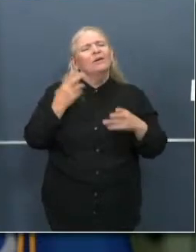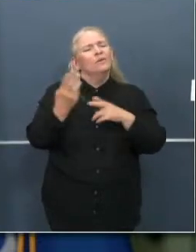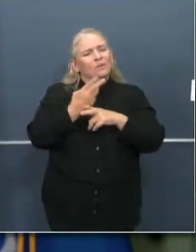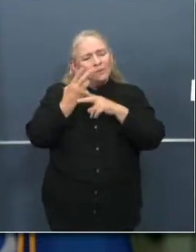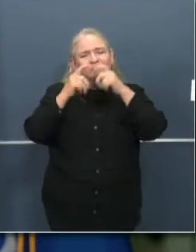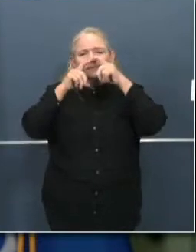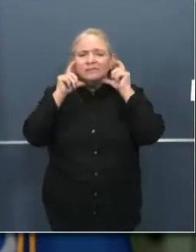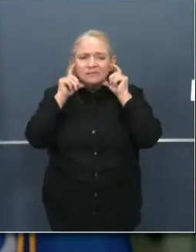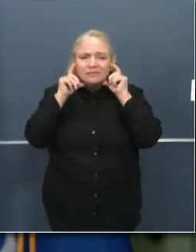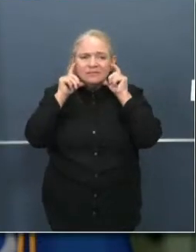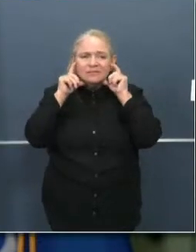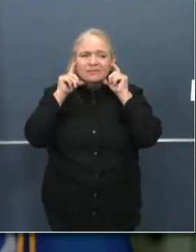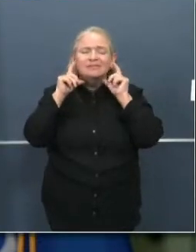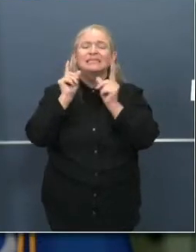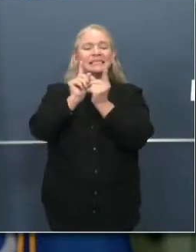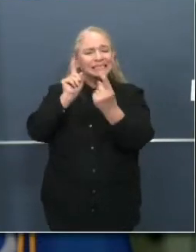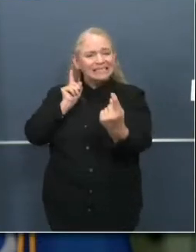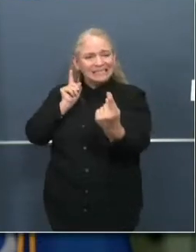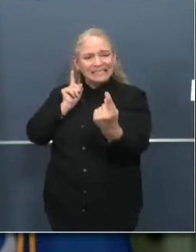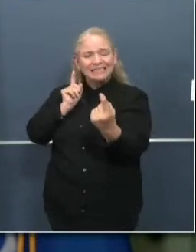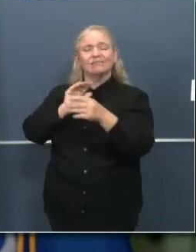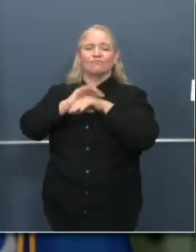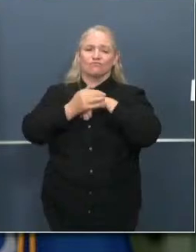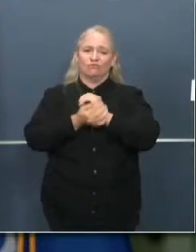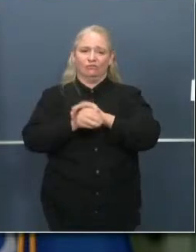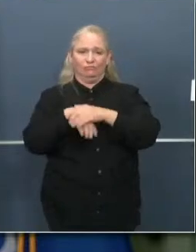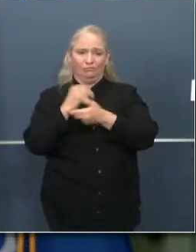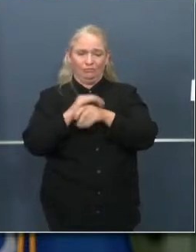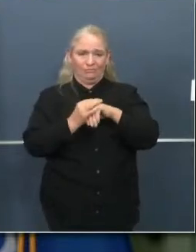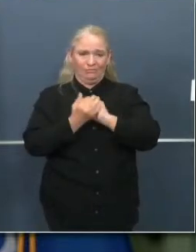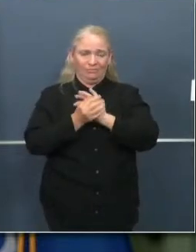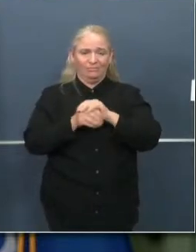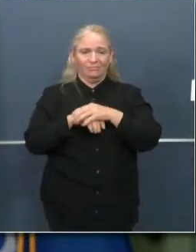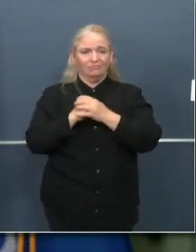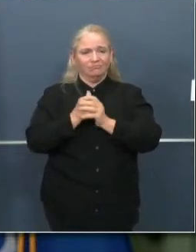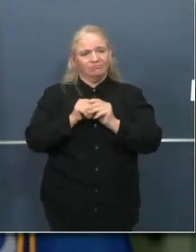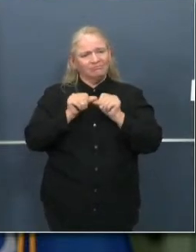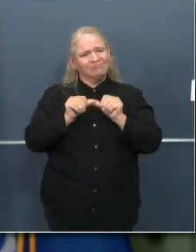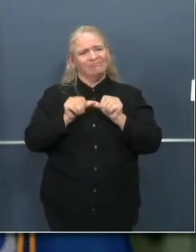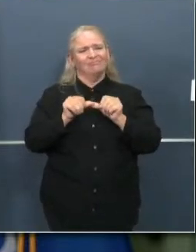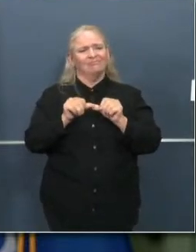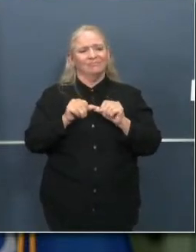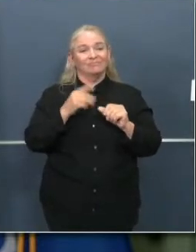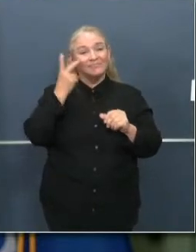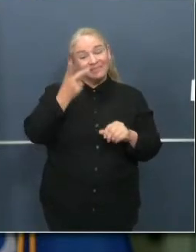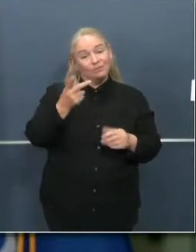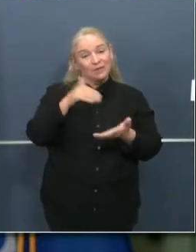have a wonderful, safe, and healthy day, evening. Take care, everybody.